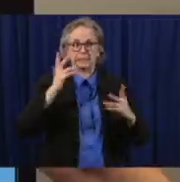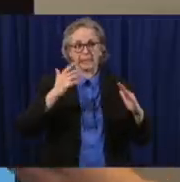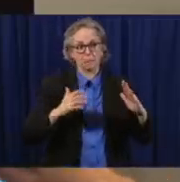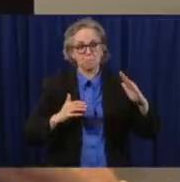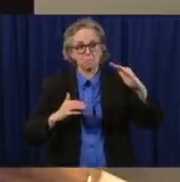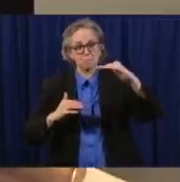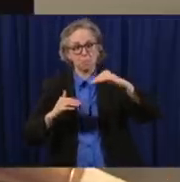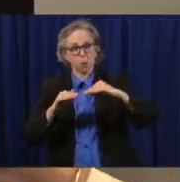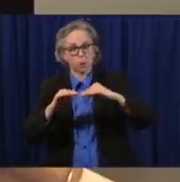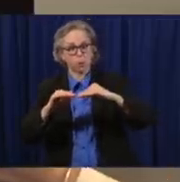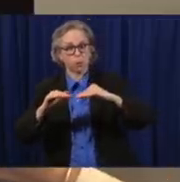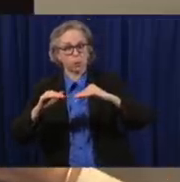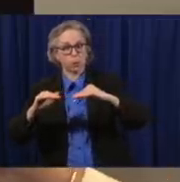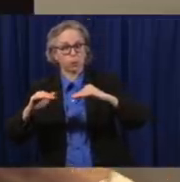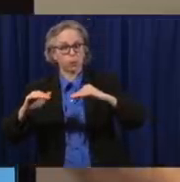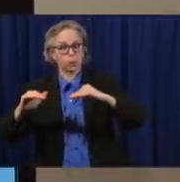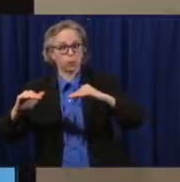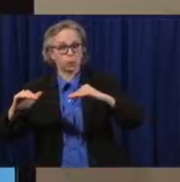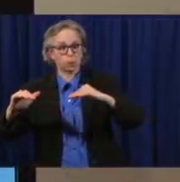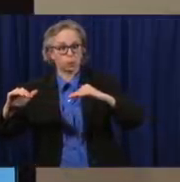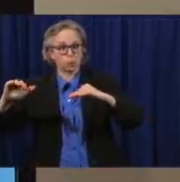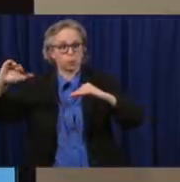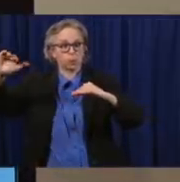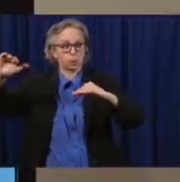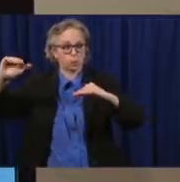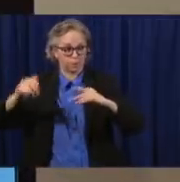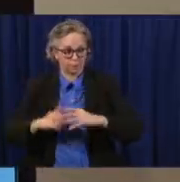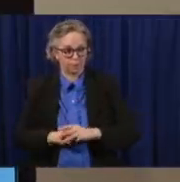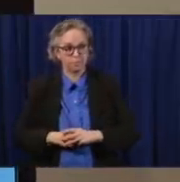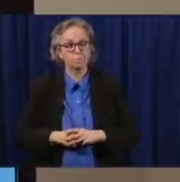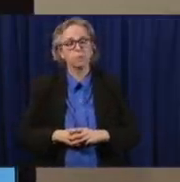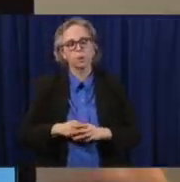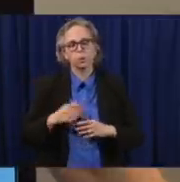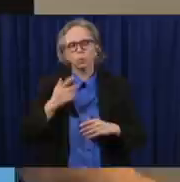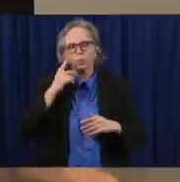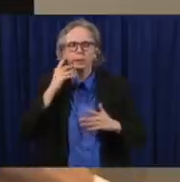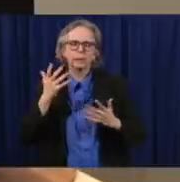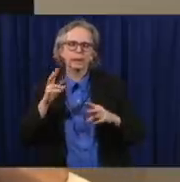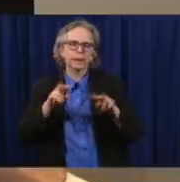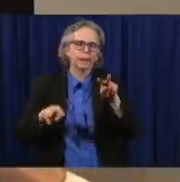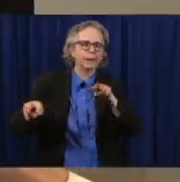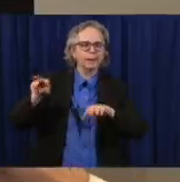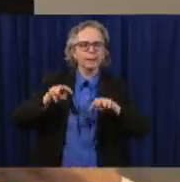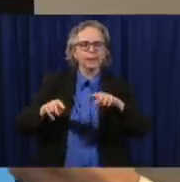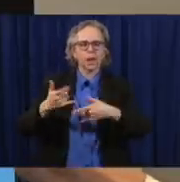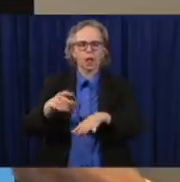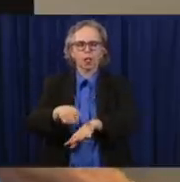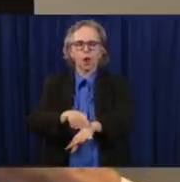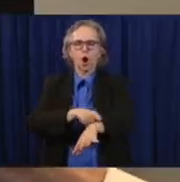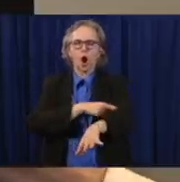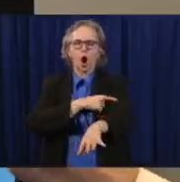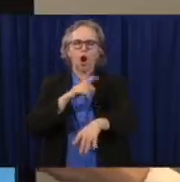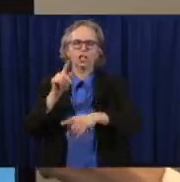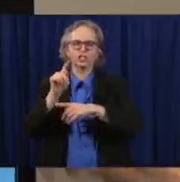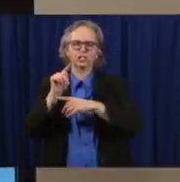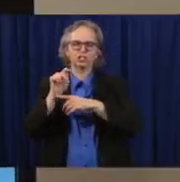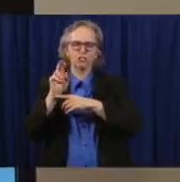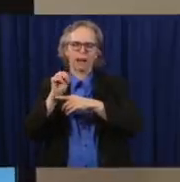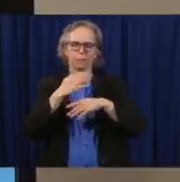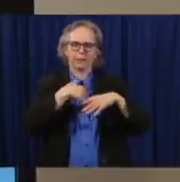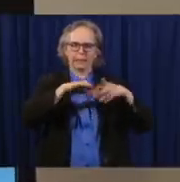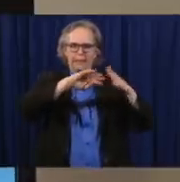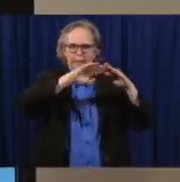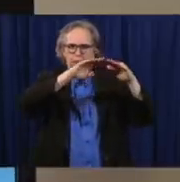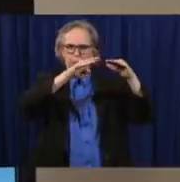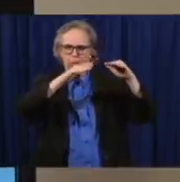overall. We definitely like to look at trends over time, and we see our cases are really